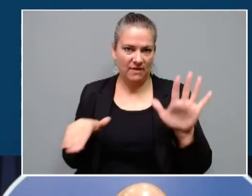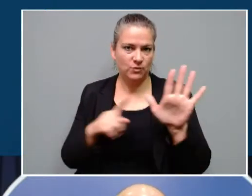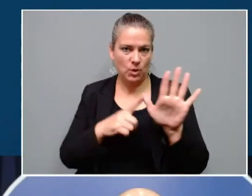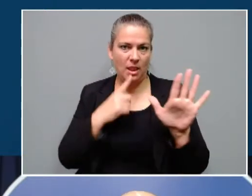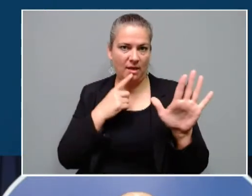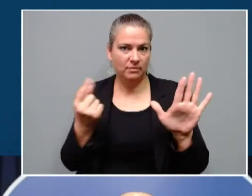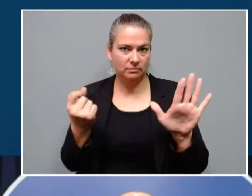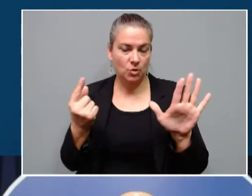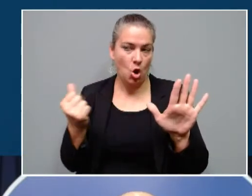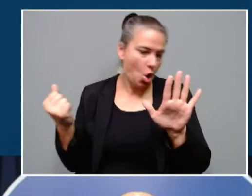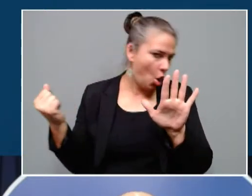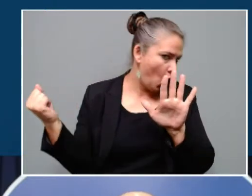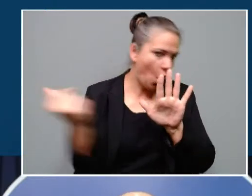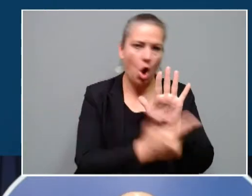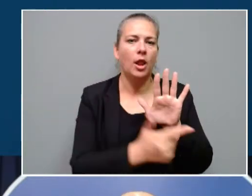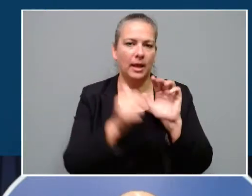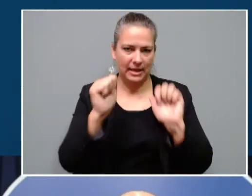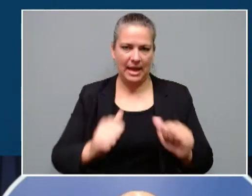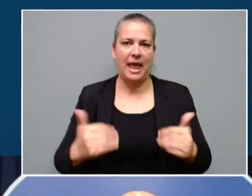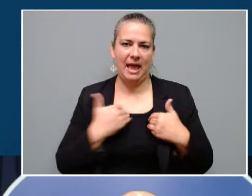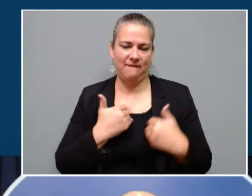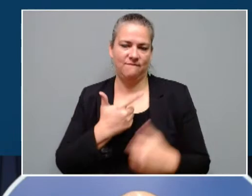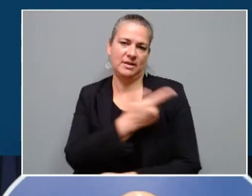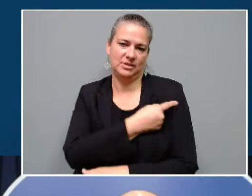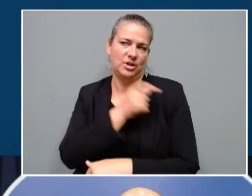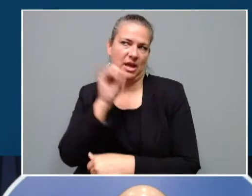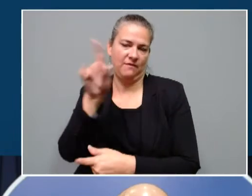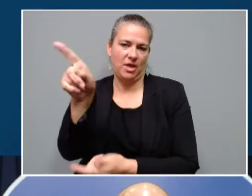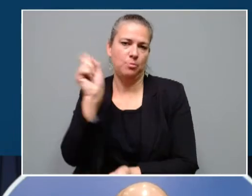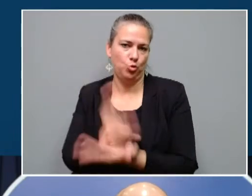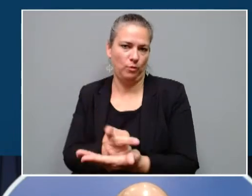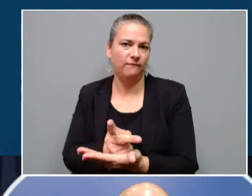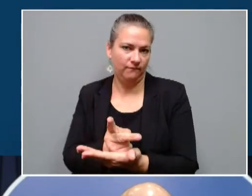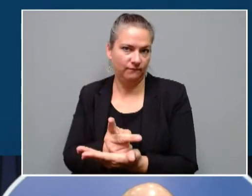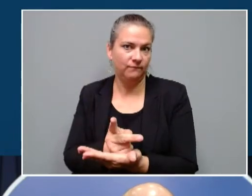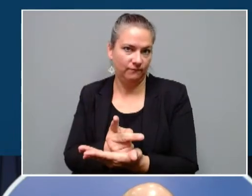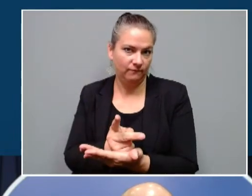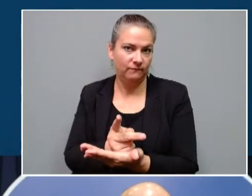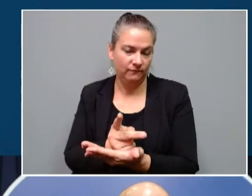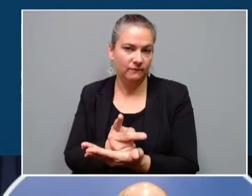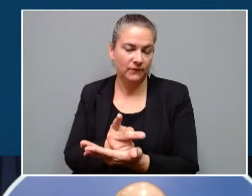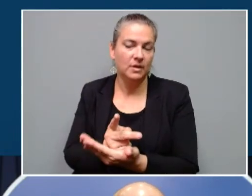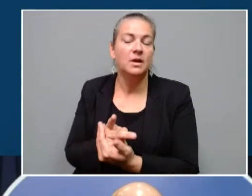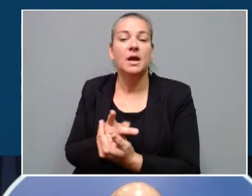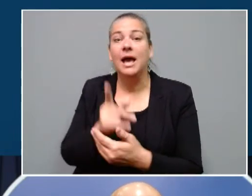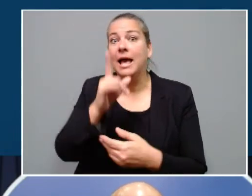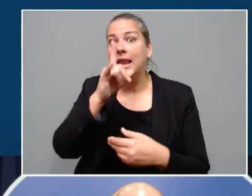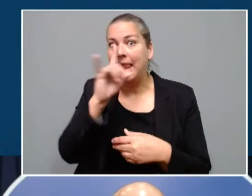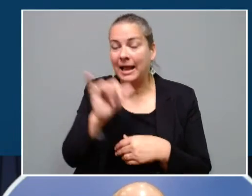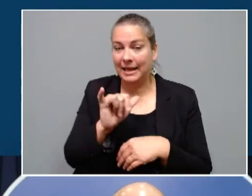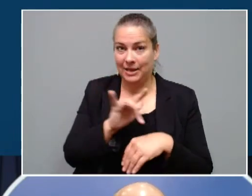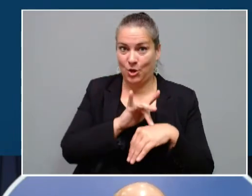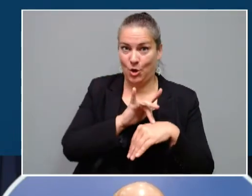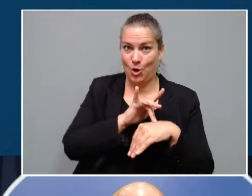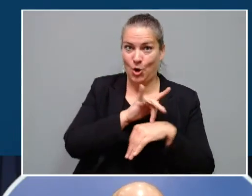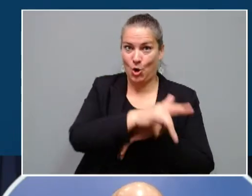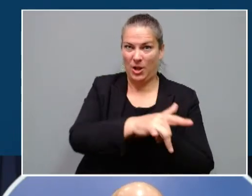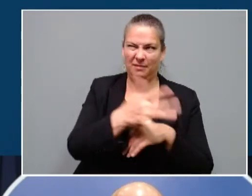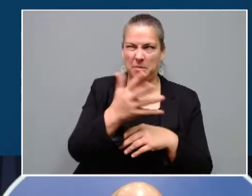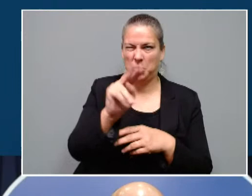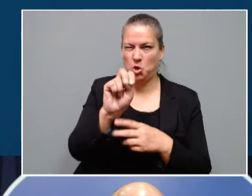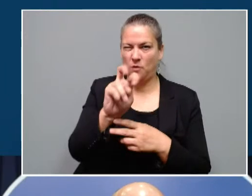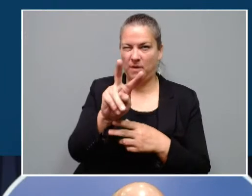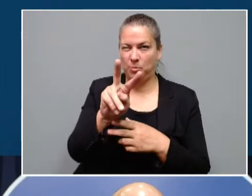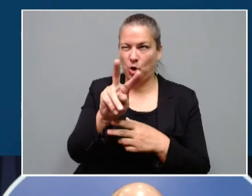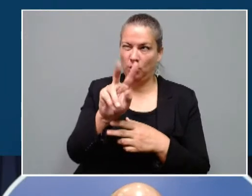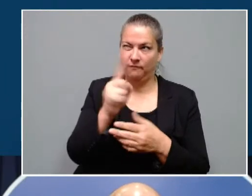be eligible for the vaccine if approved, as we anticipate. It is likely that in the early part of November, the first week or